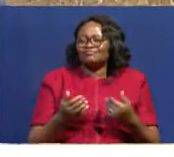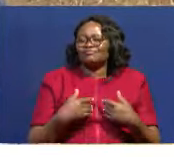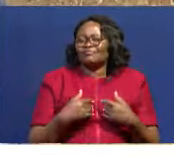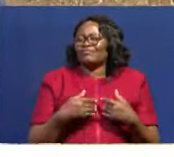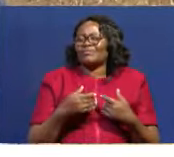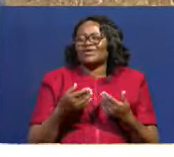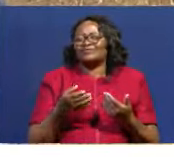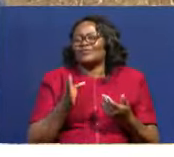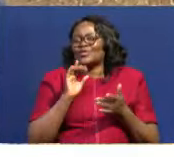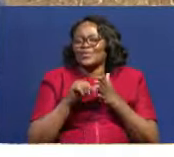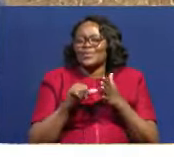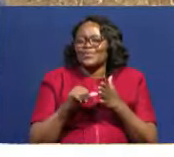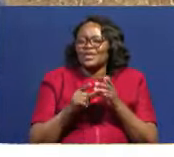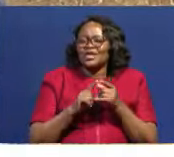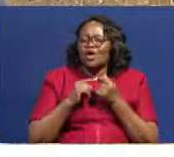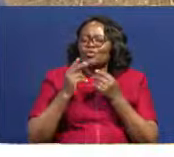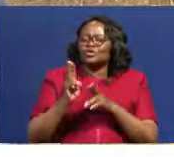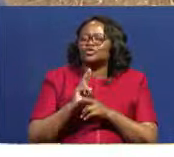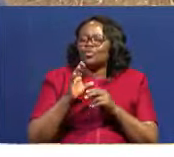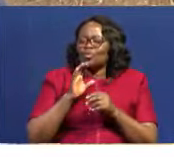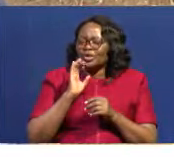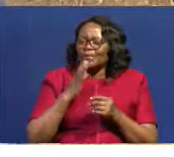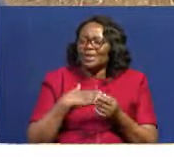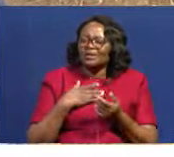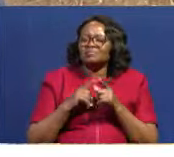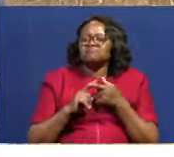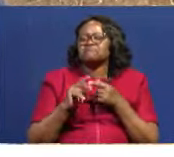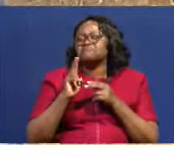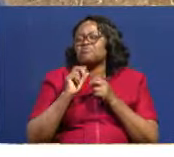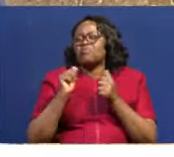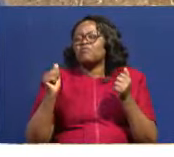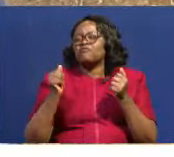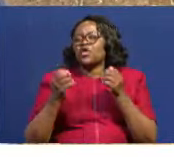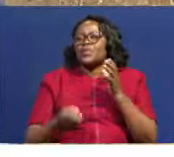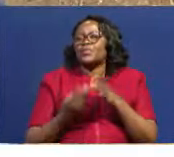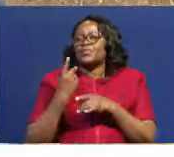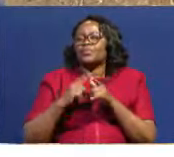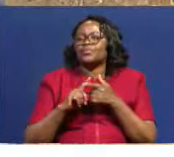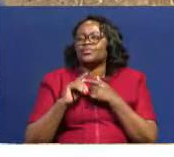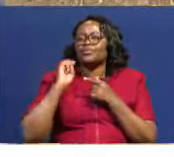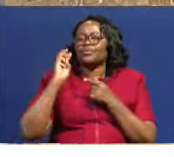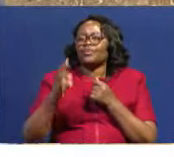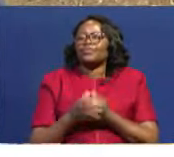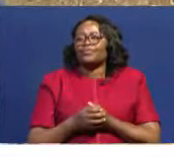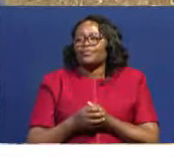country. So this, how we utilize our water, if we utilize it efficiently for production, then